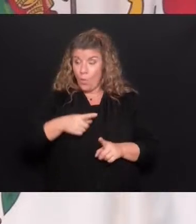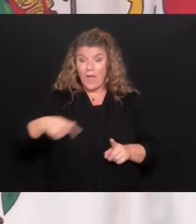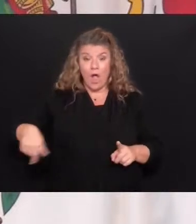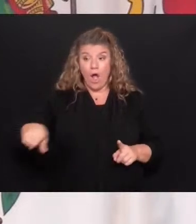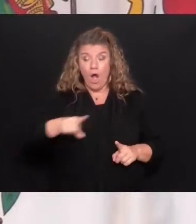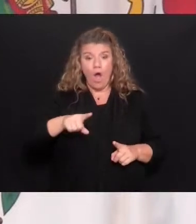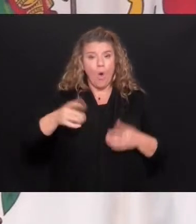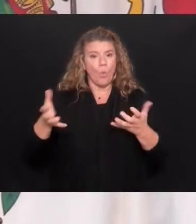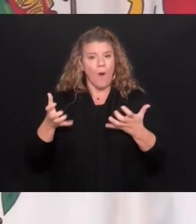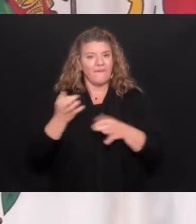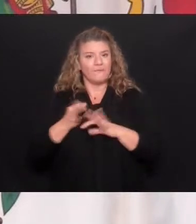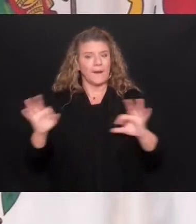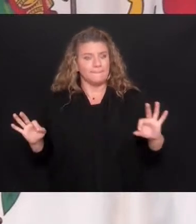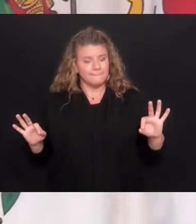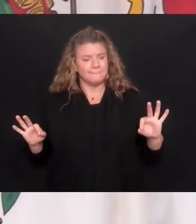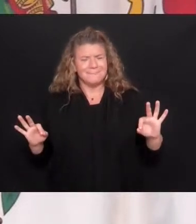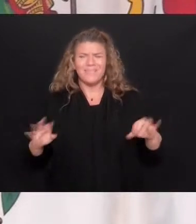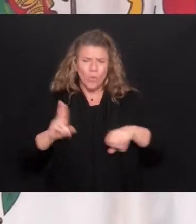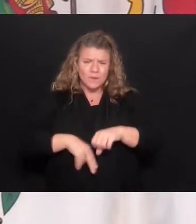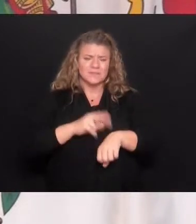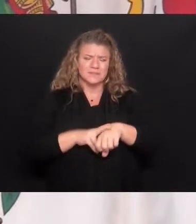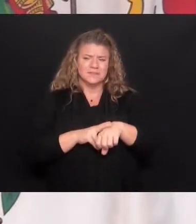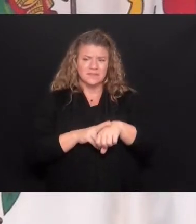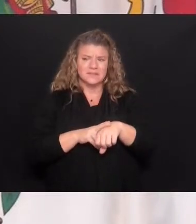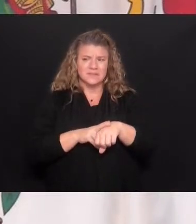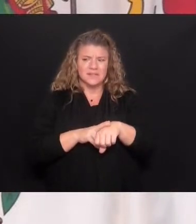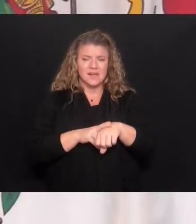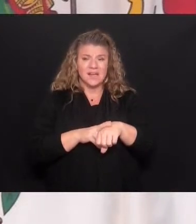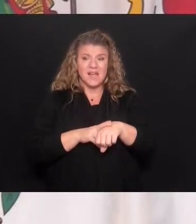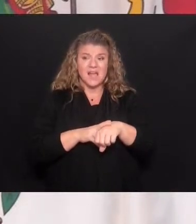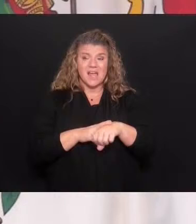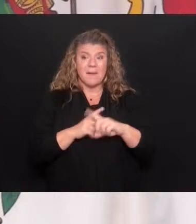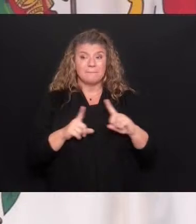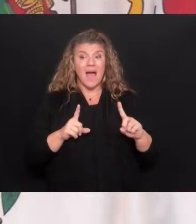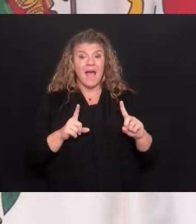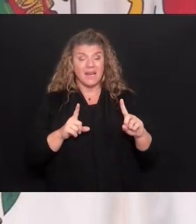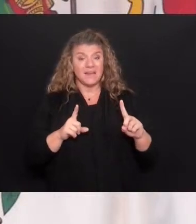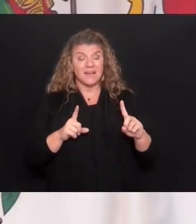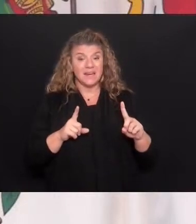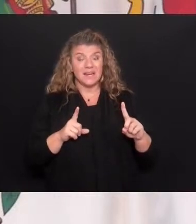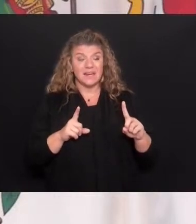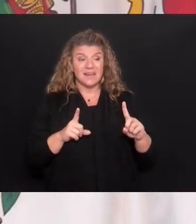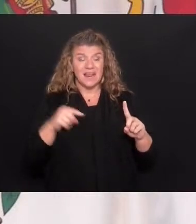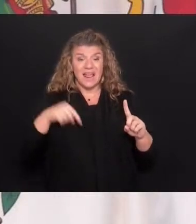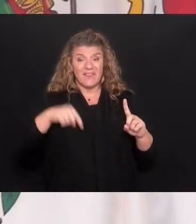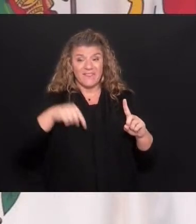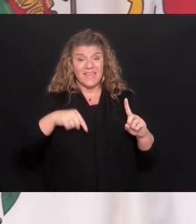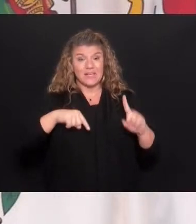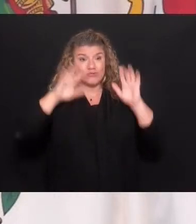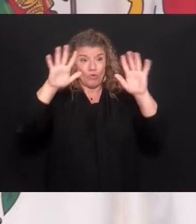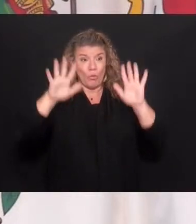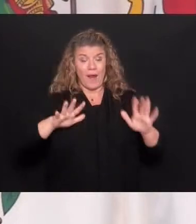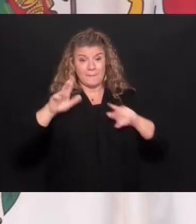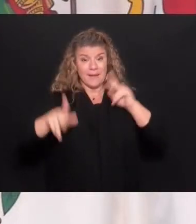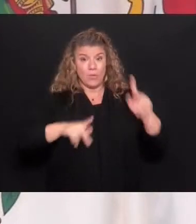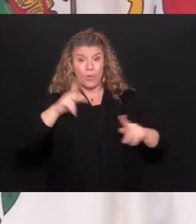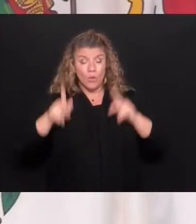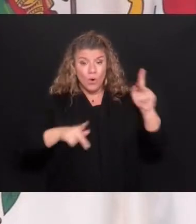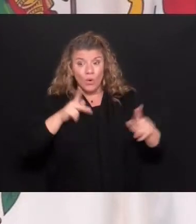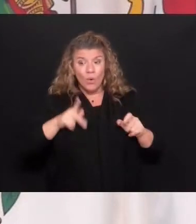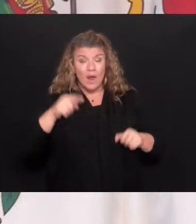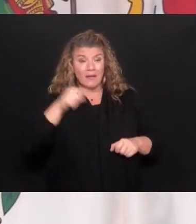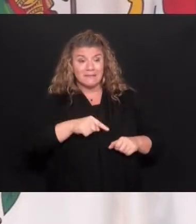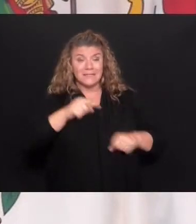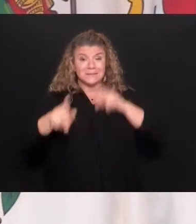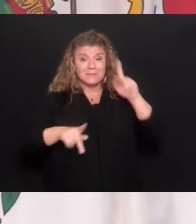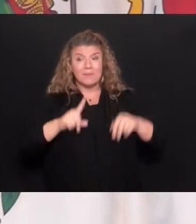do we not? Of course we do. But absolutely, these great people, these people